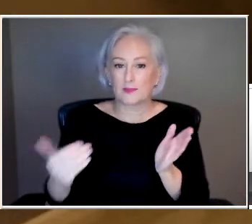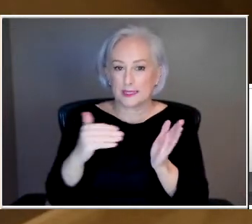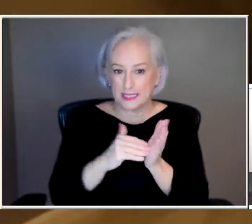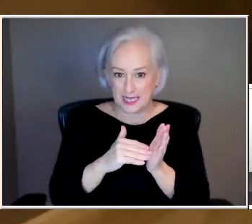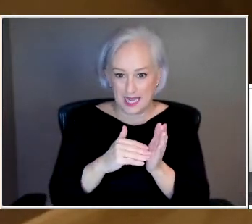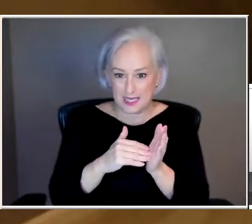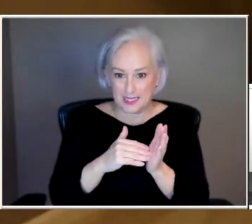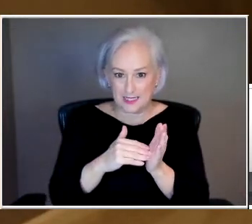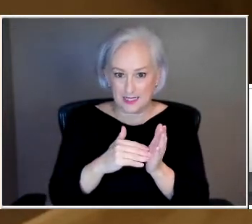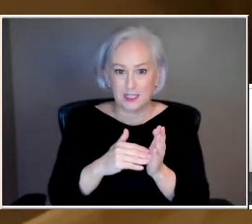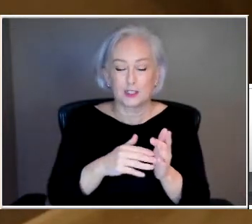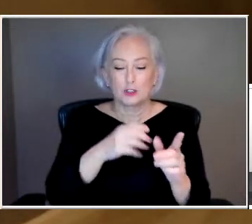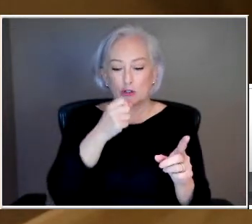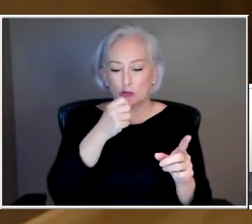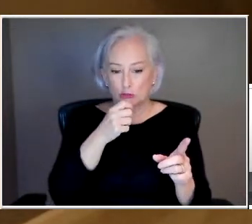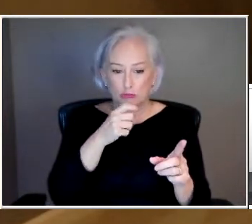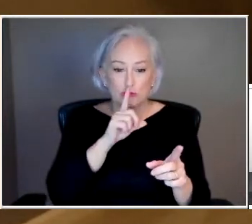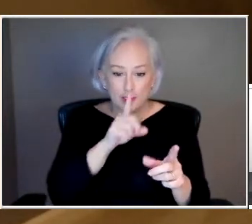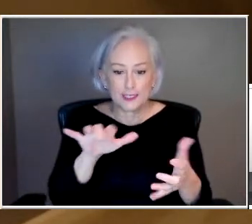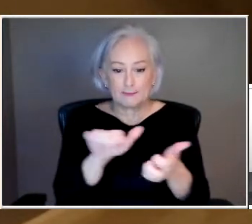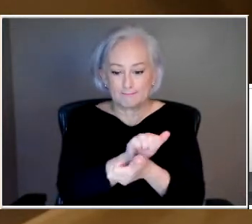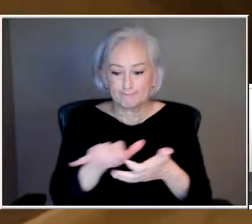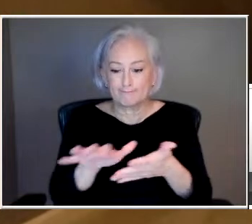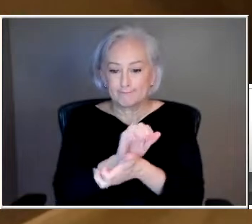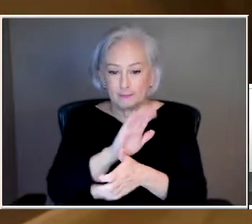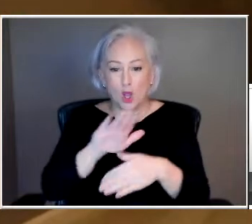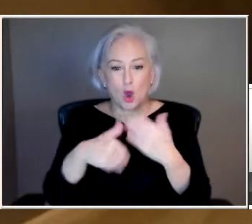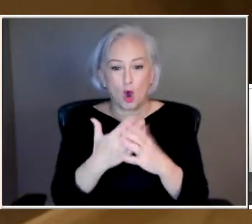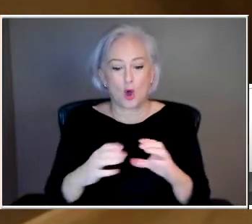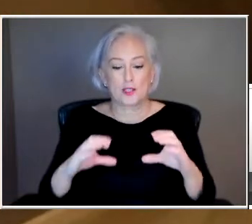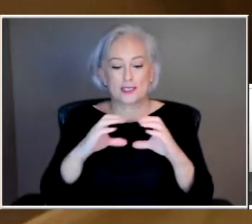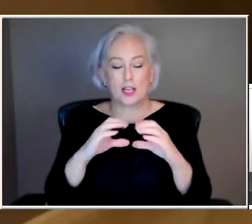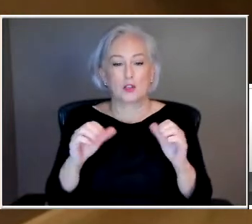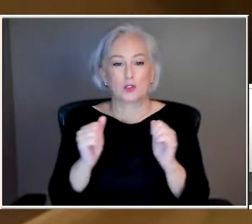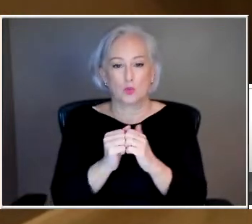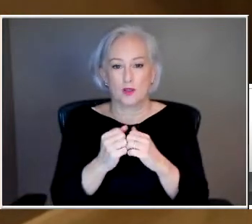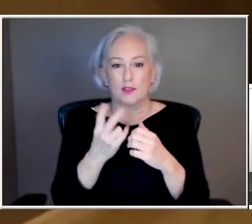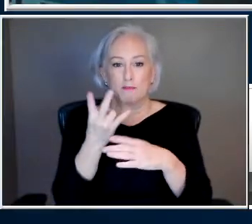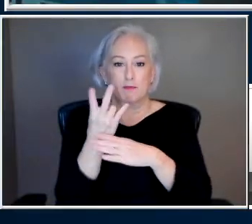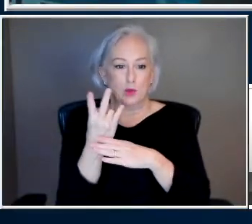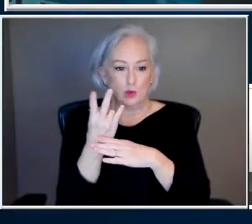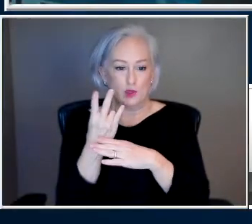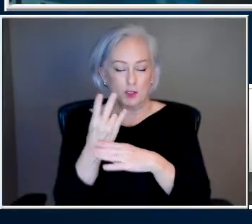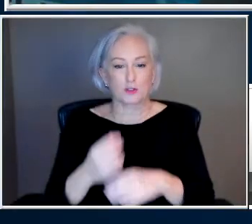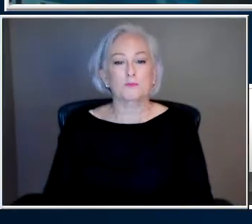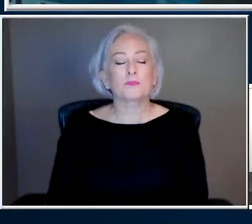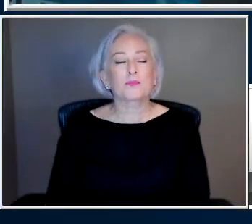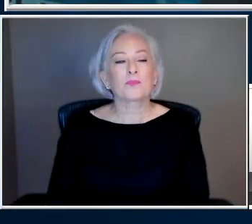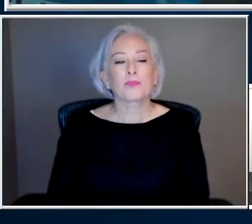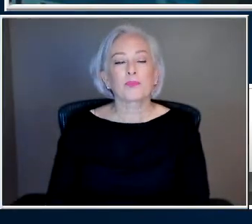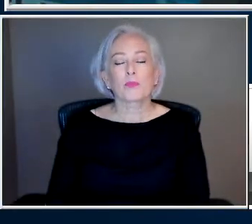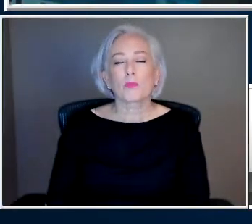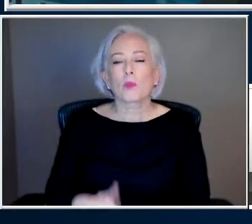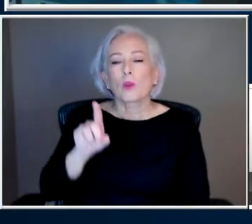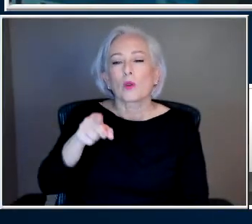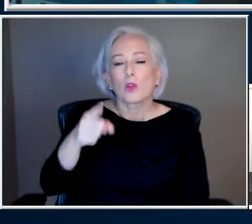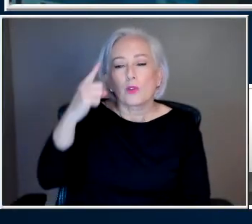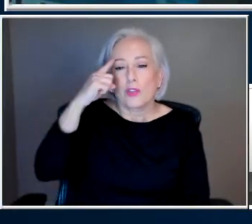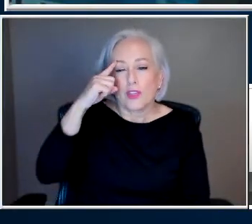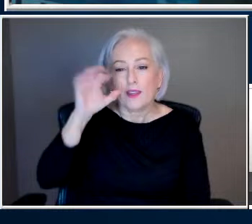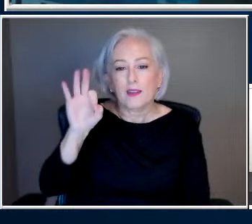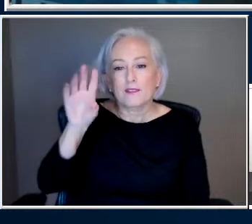to attack those cells that have the mutation or the marker. When do you think FDA approval could happen?